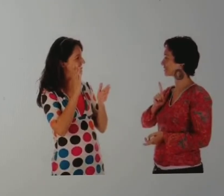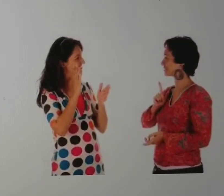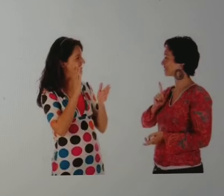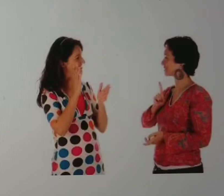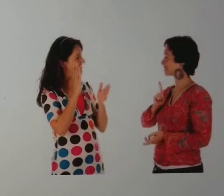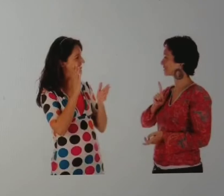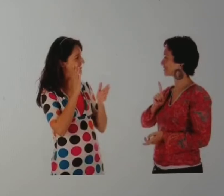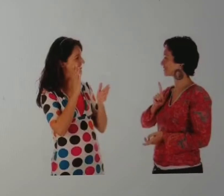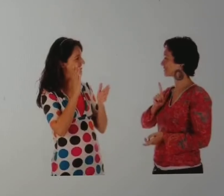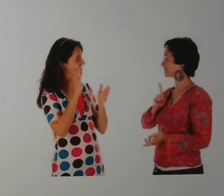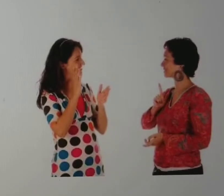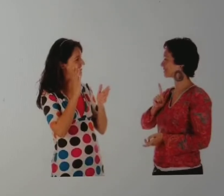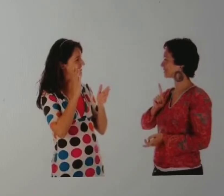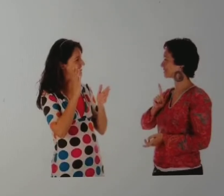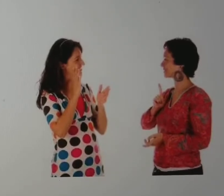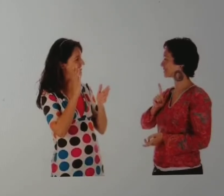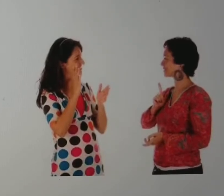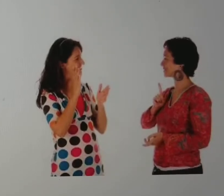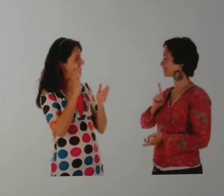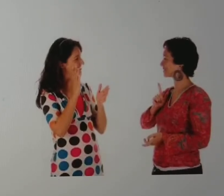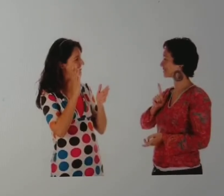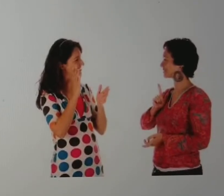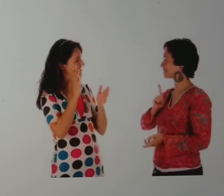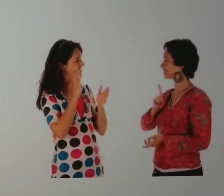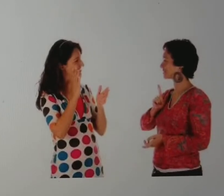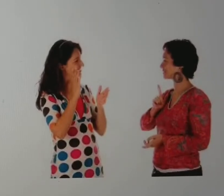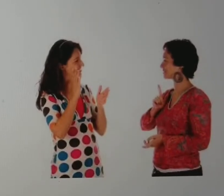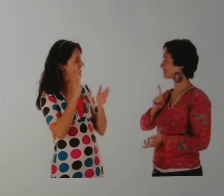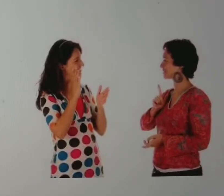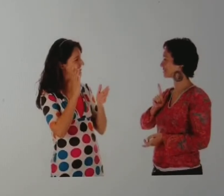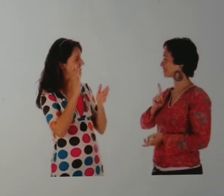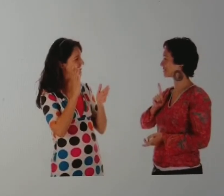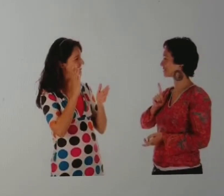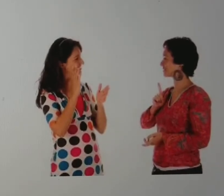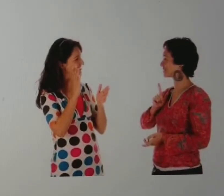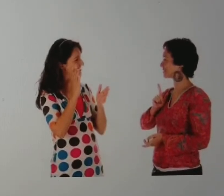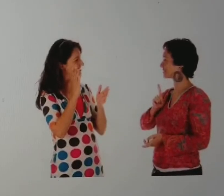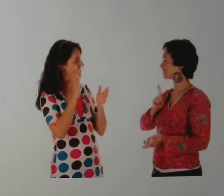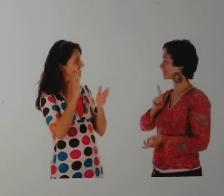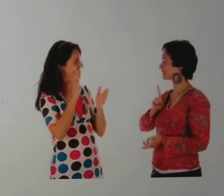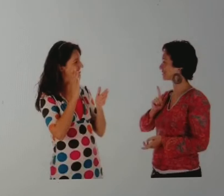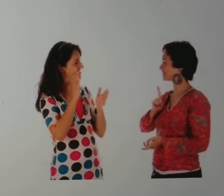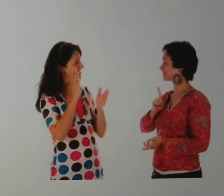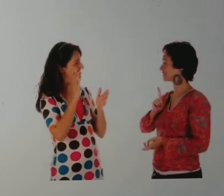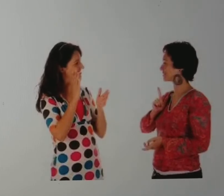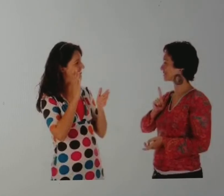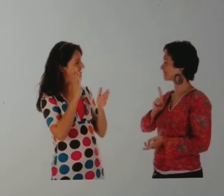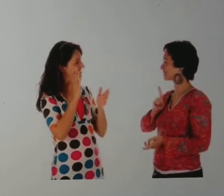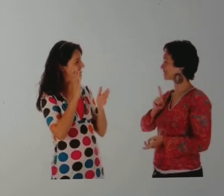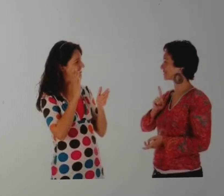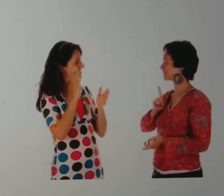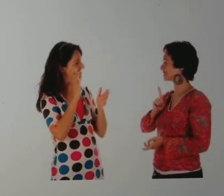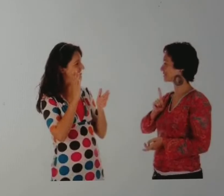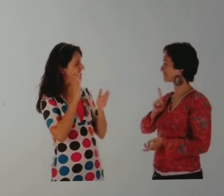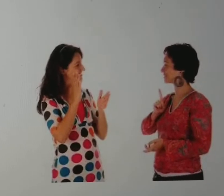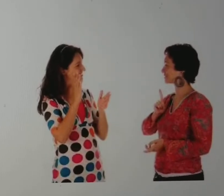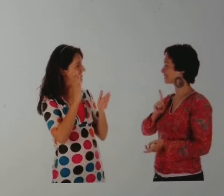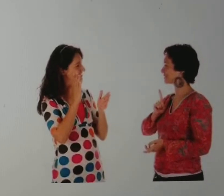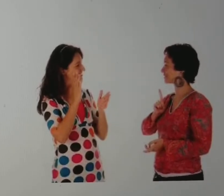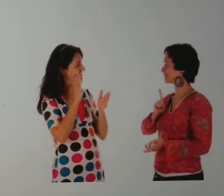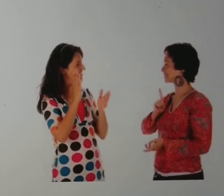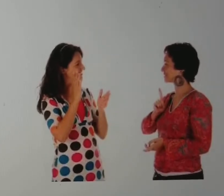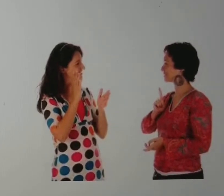and incorporate the non-manuals, because it really does make a difference. I know it can be difficult, or you might